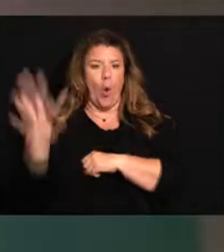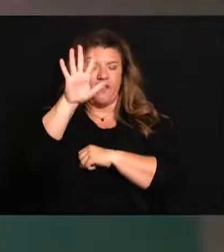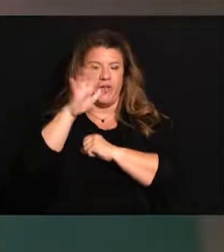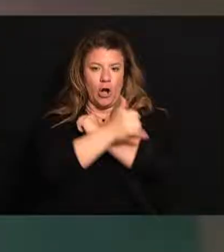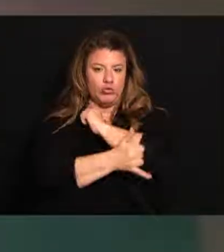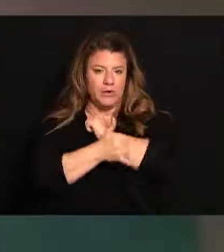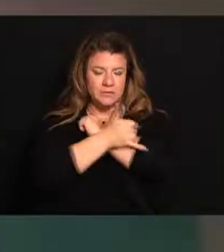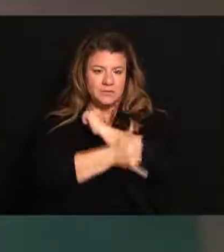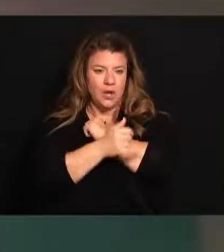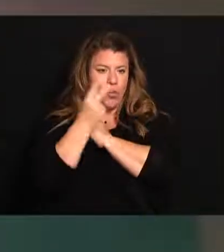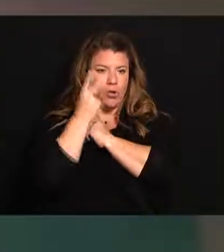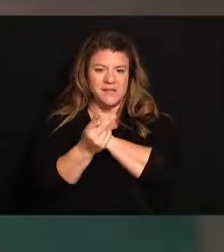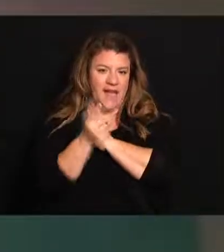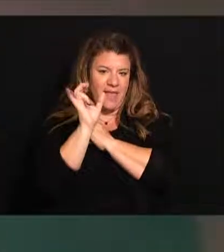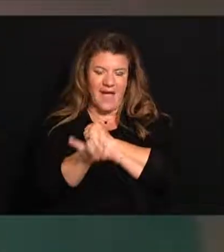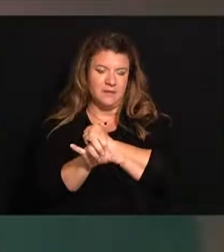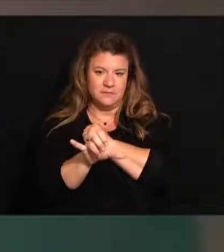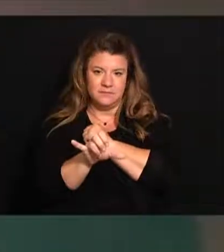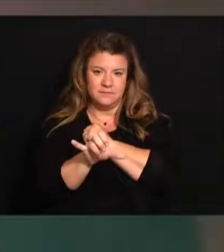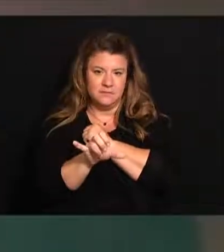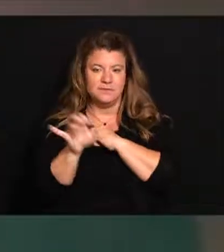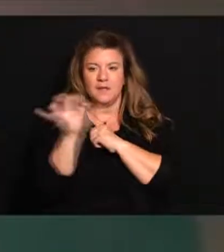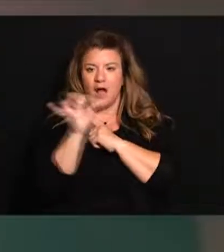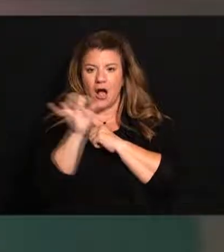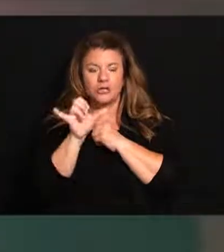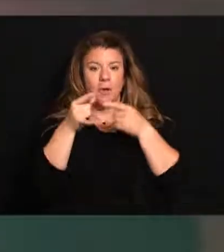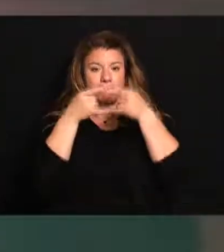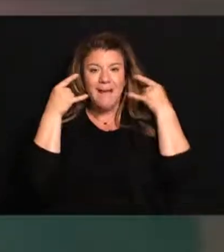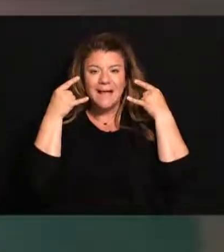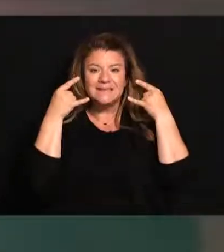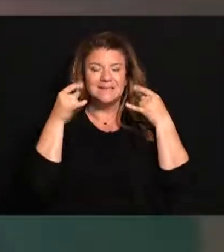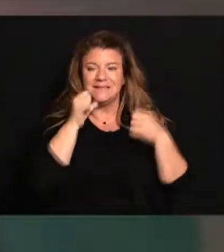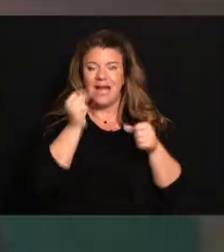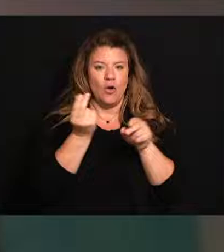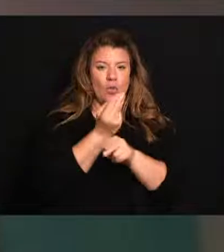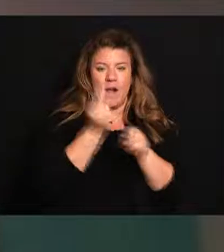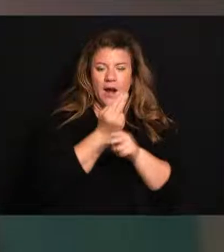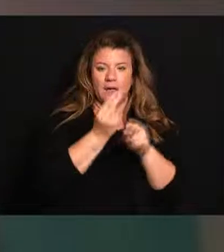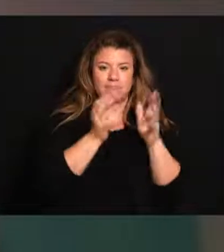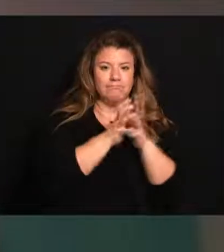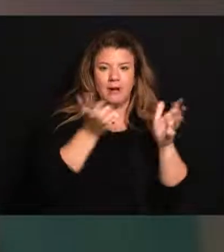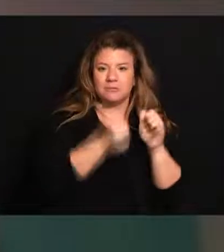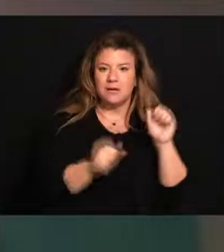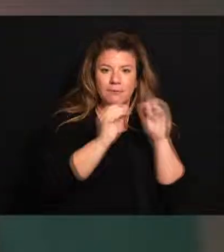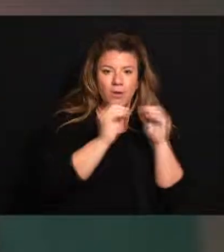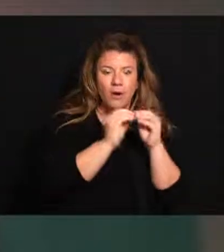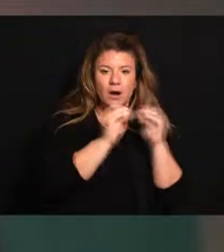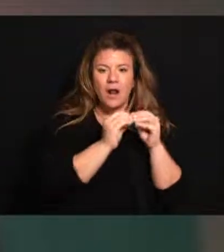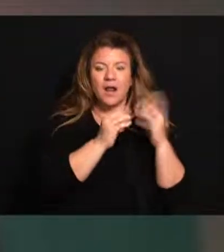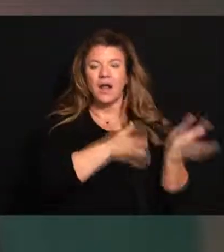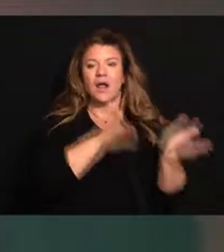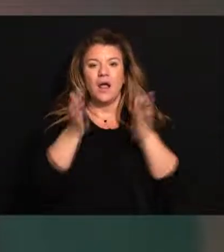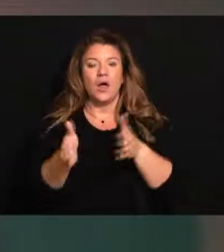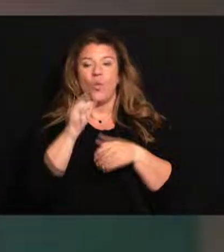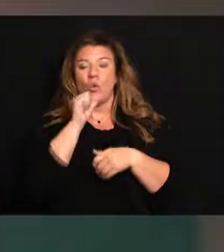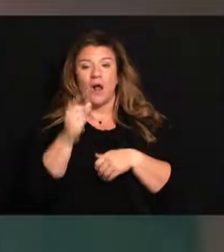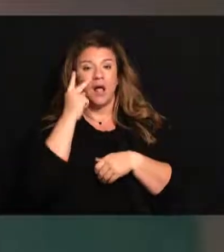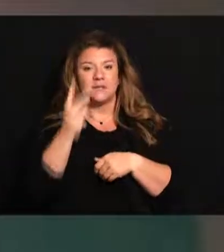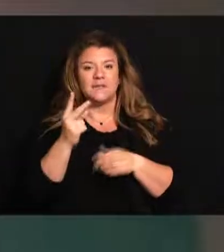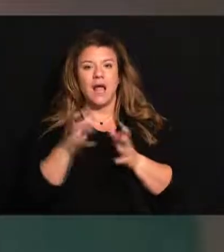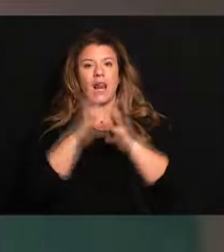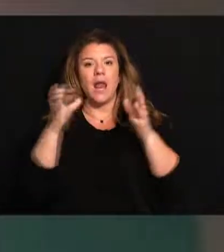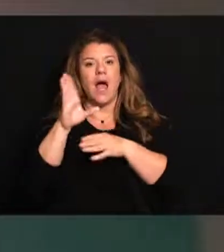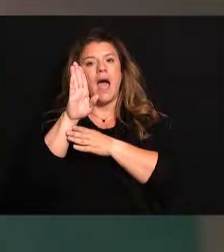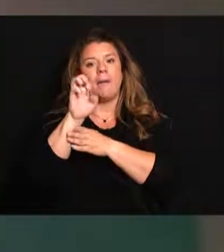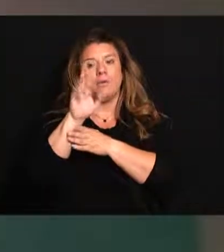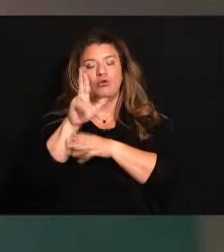as the drop in some of the masking that people are using. We also are not seeing as many boosters or